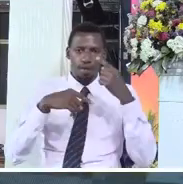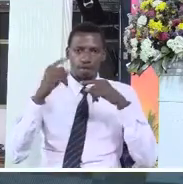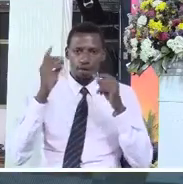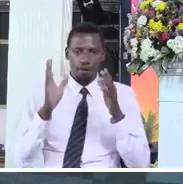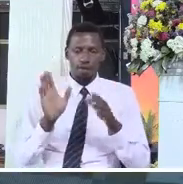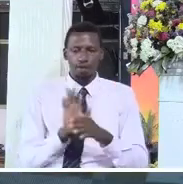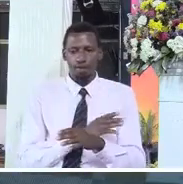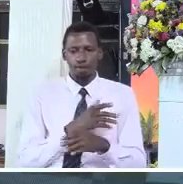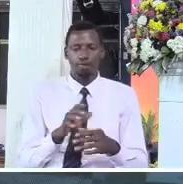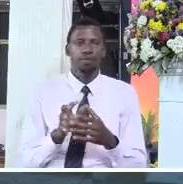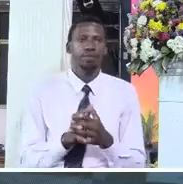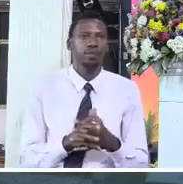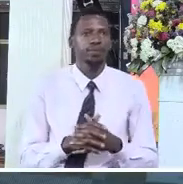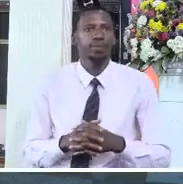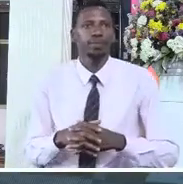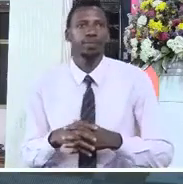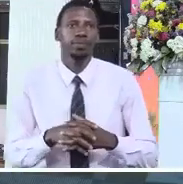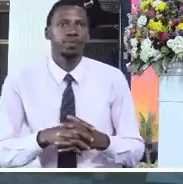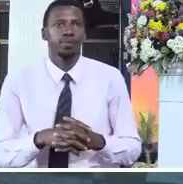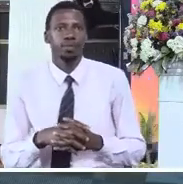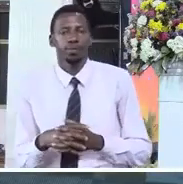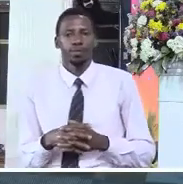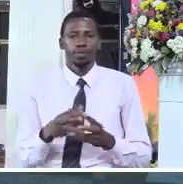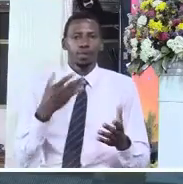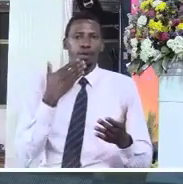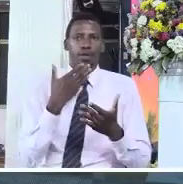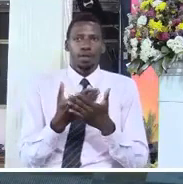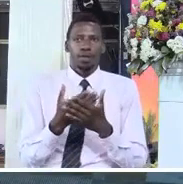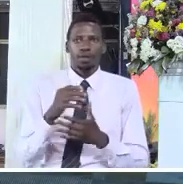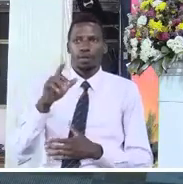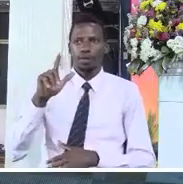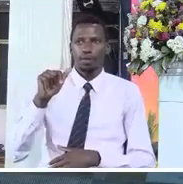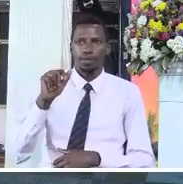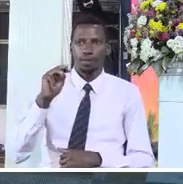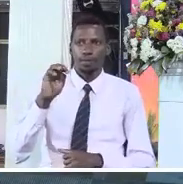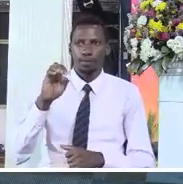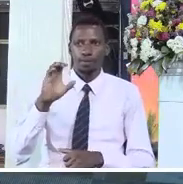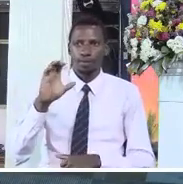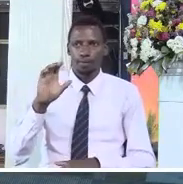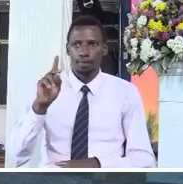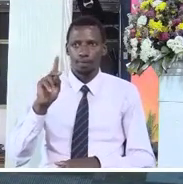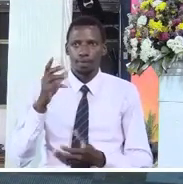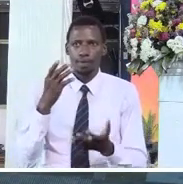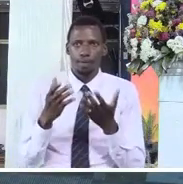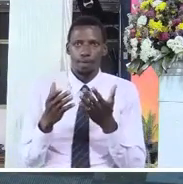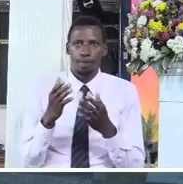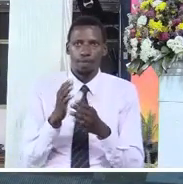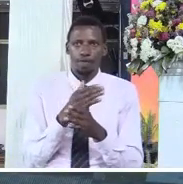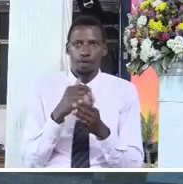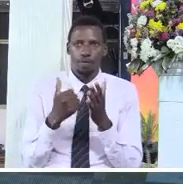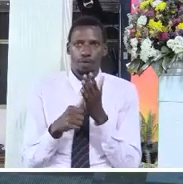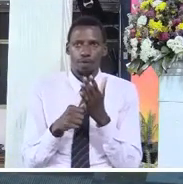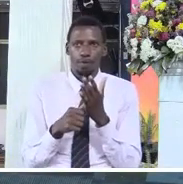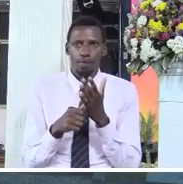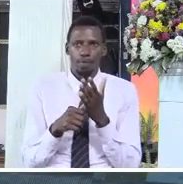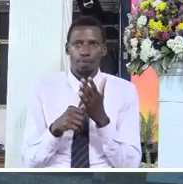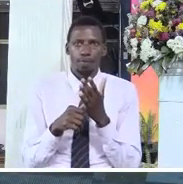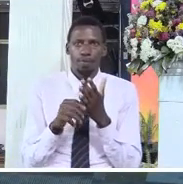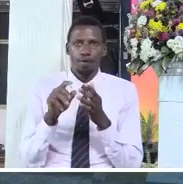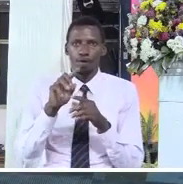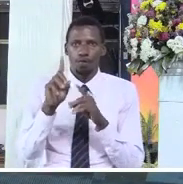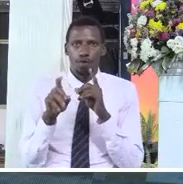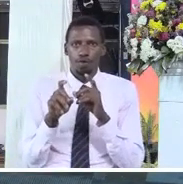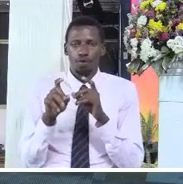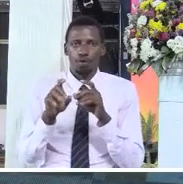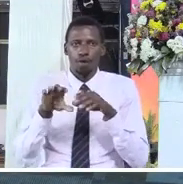Thanks, Lamek. And before we probably would come to the question of how do we deal with those challenges, Elder